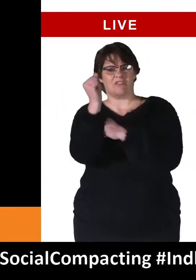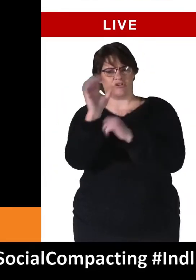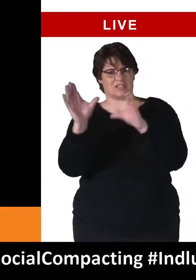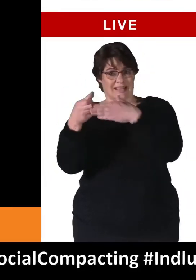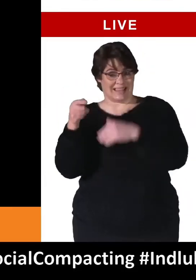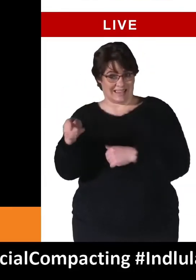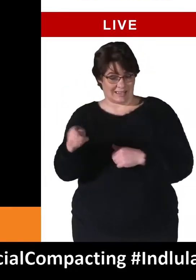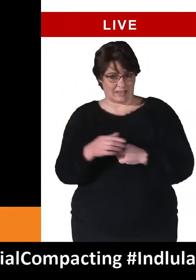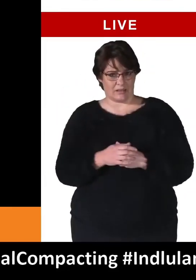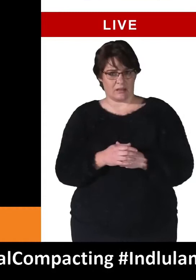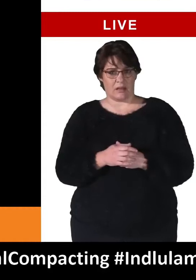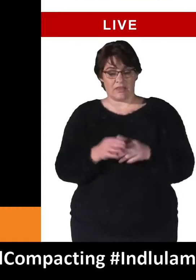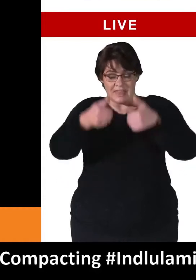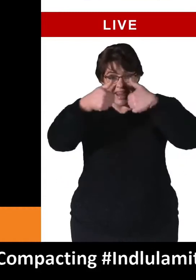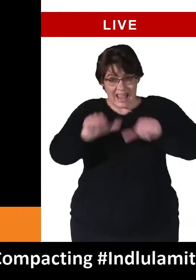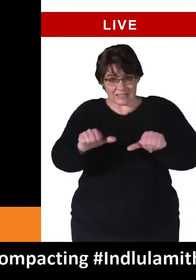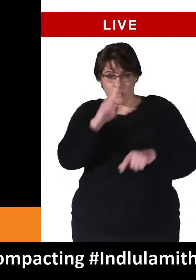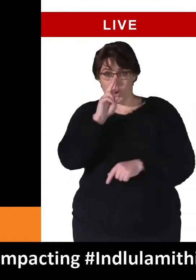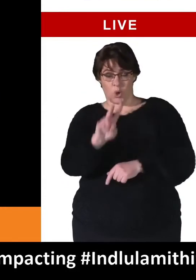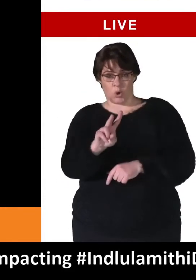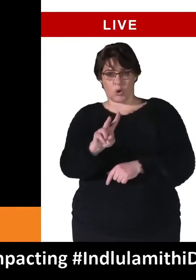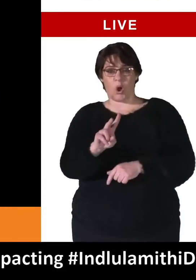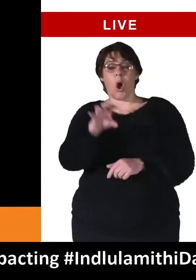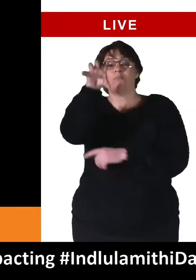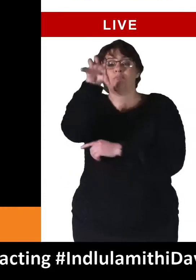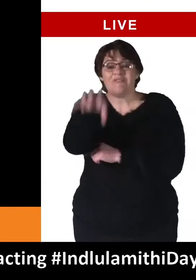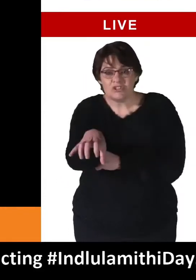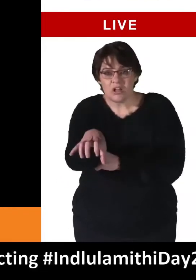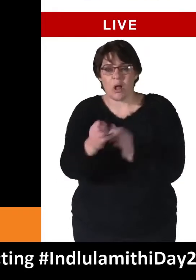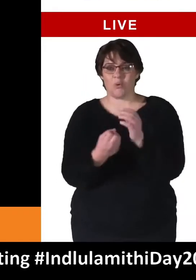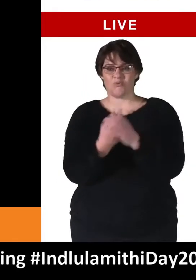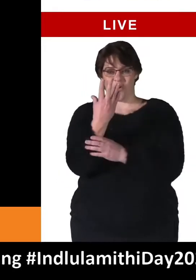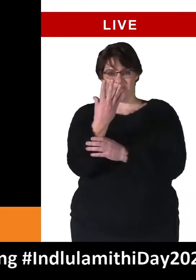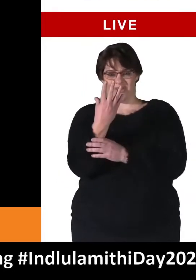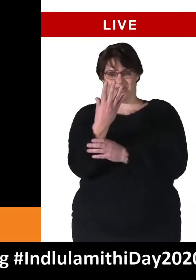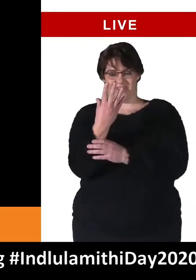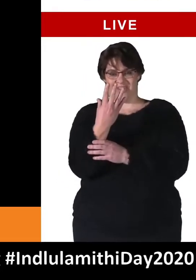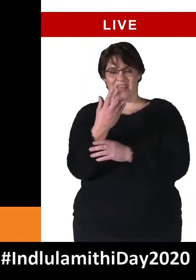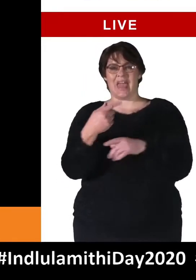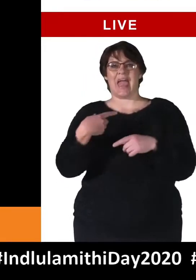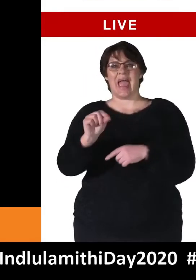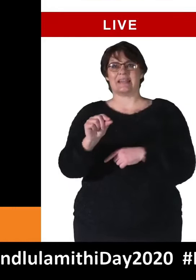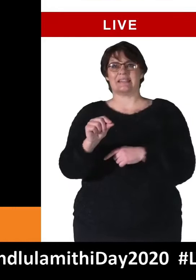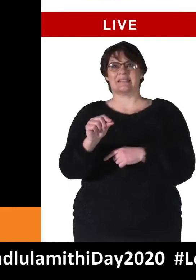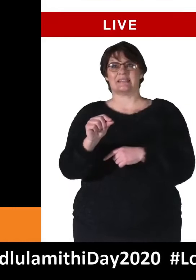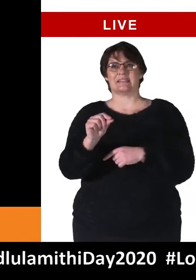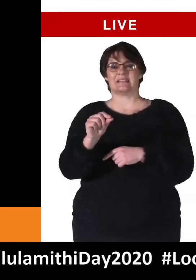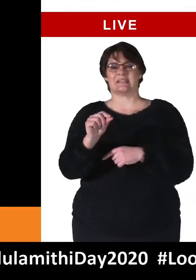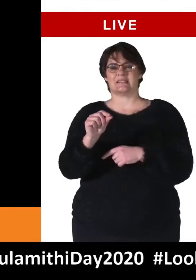sector. The next pillar that we look at is the provincial growth and